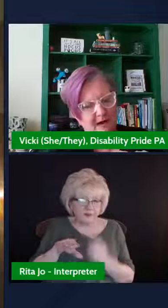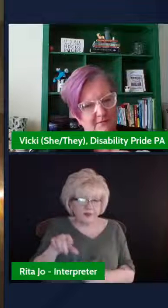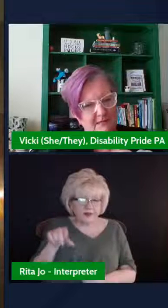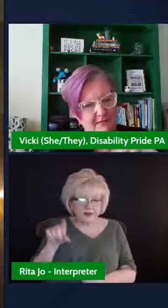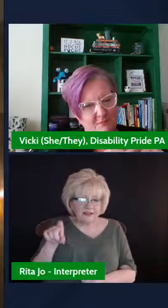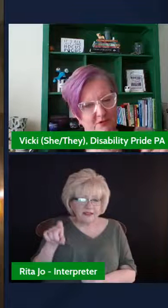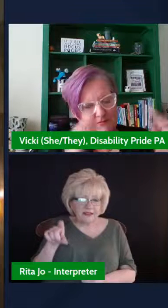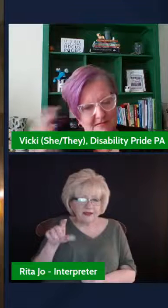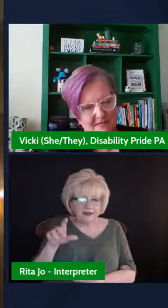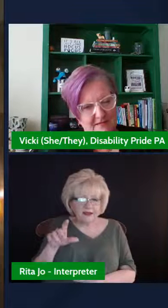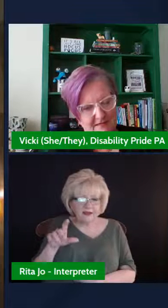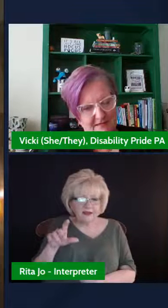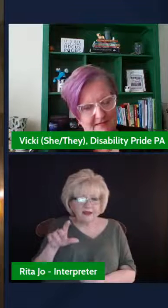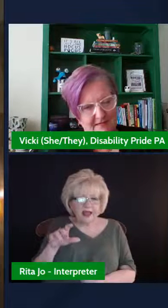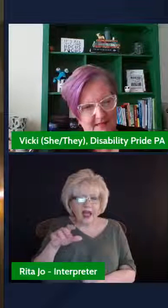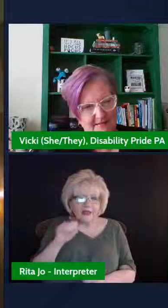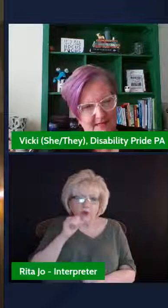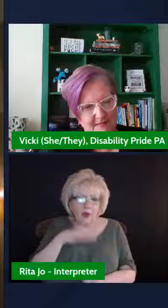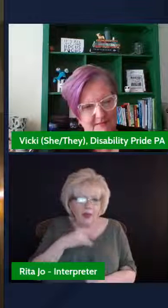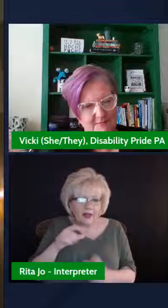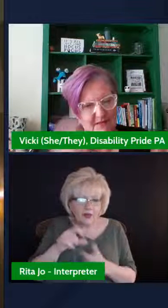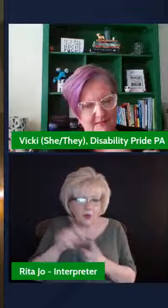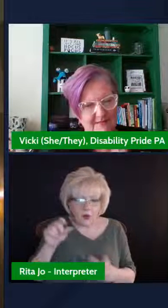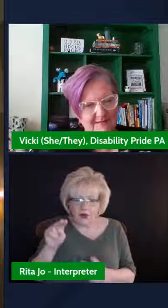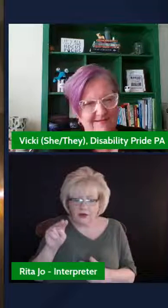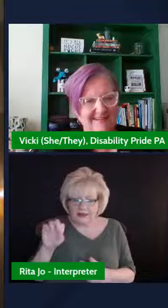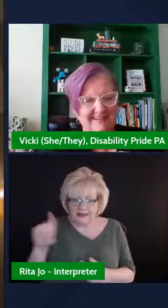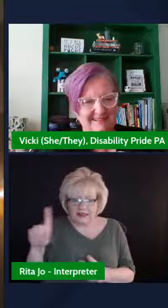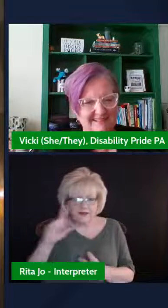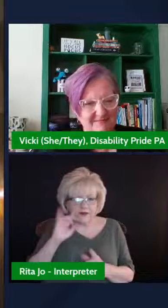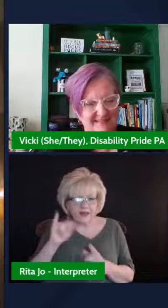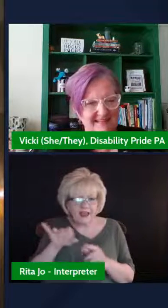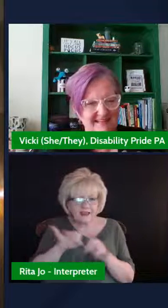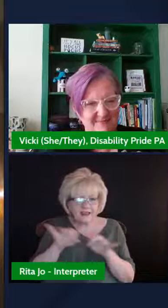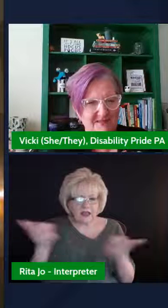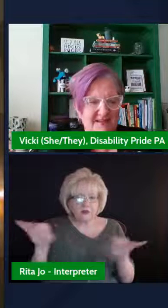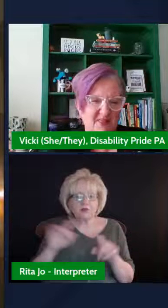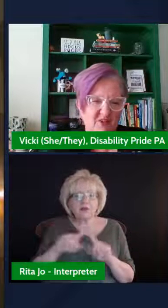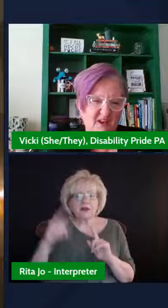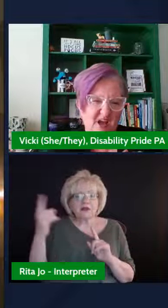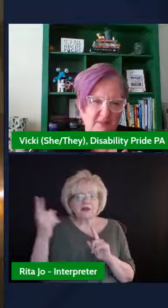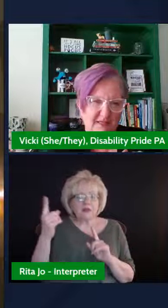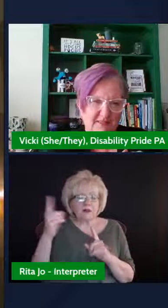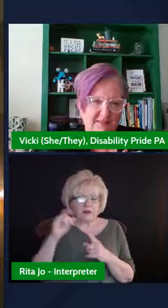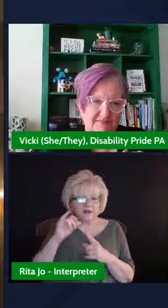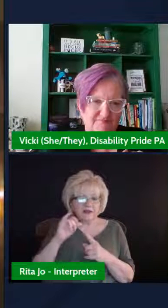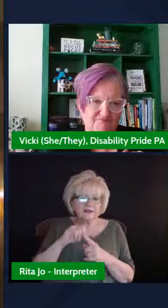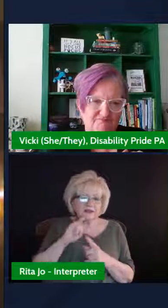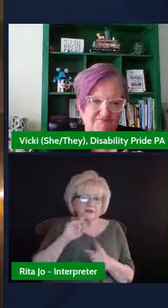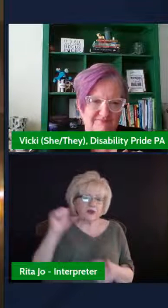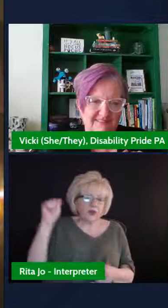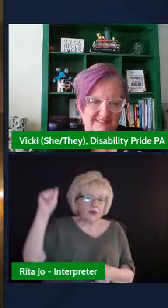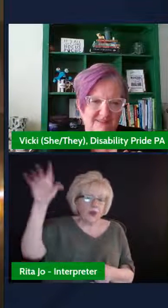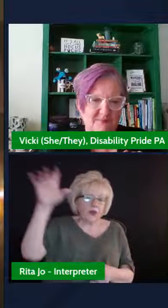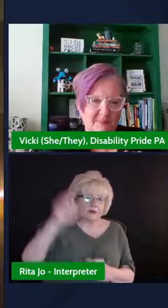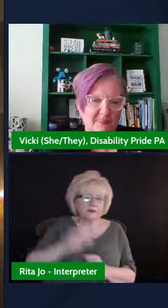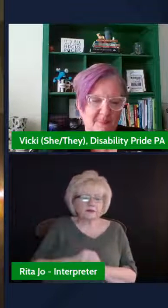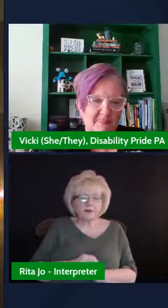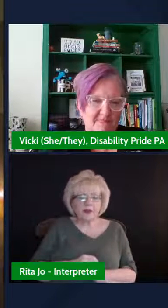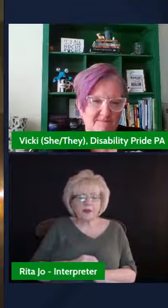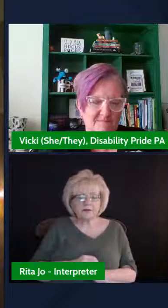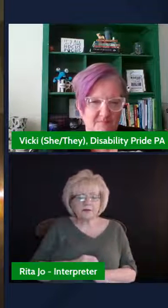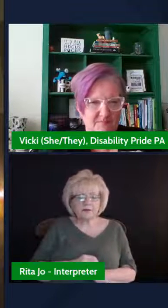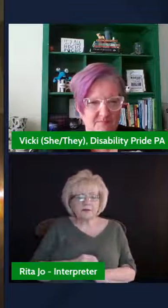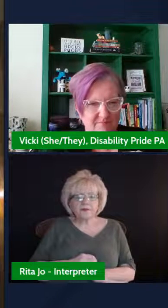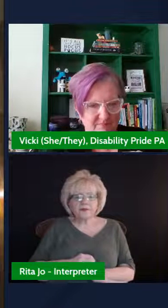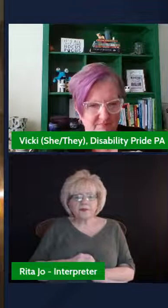Um, I don't like the word need in that sentence, but it's something that has been thrown out there. yeah. So, if